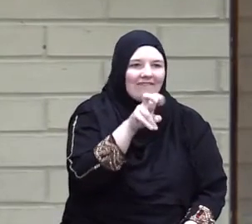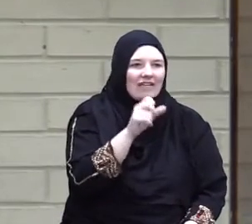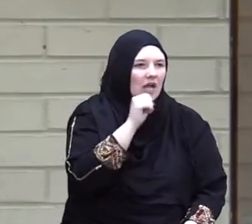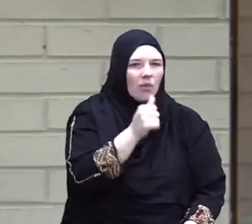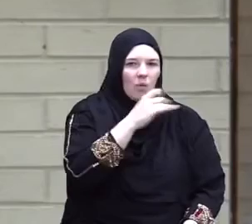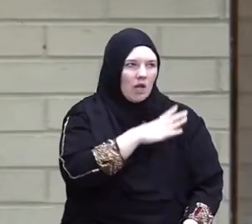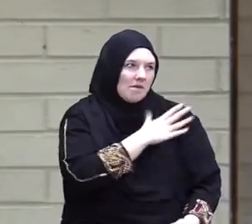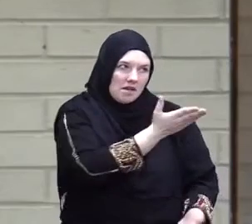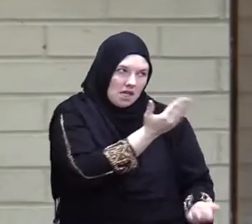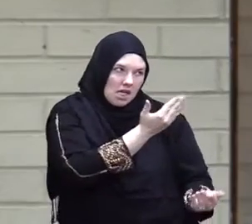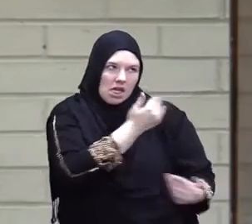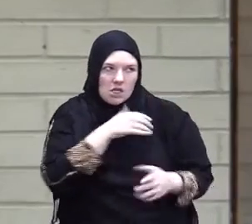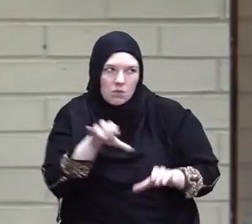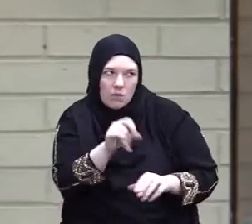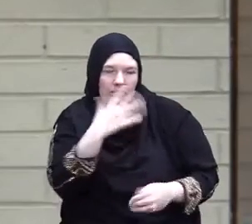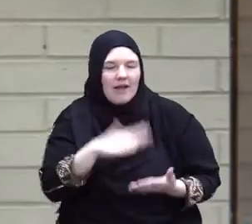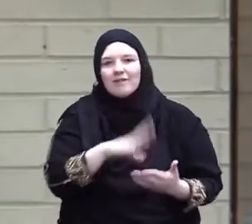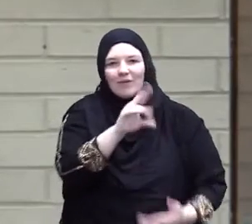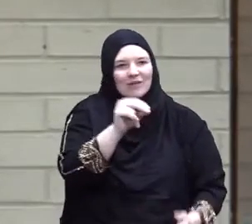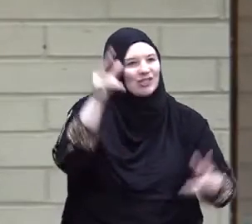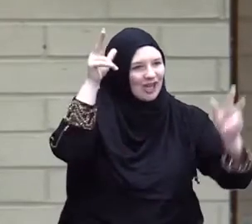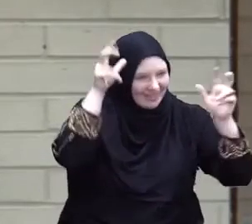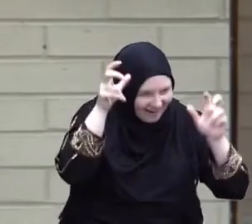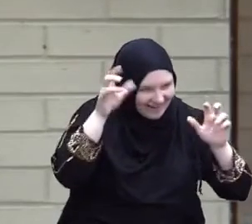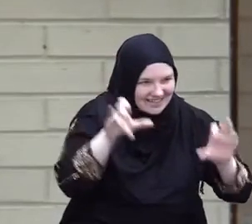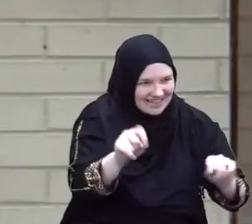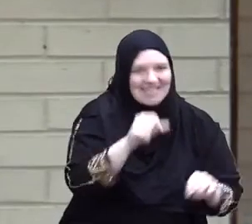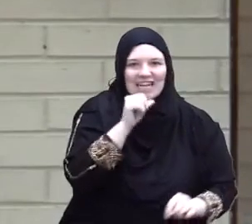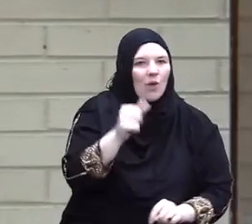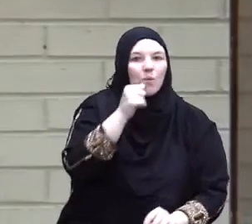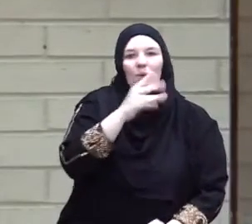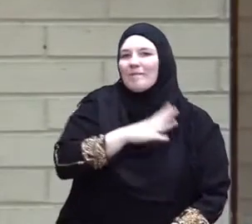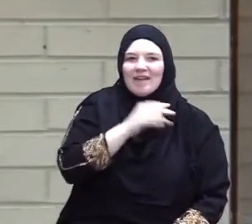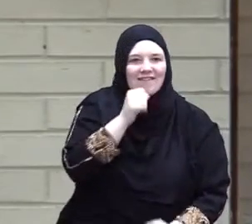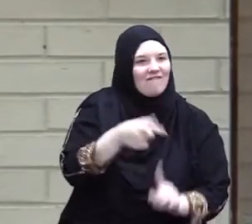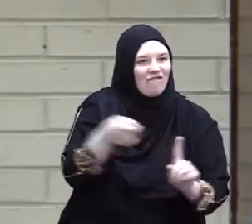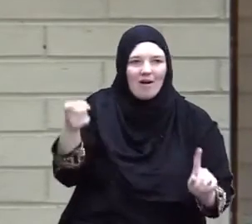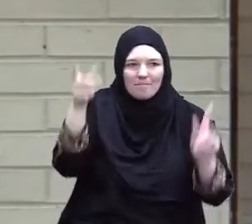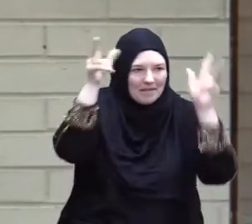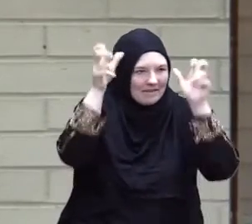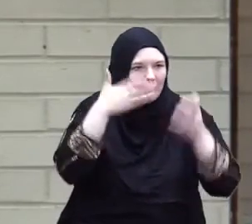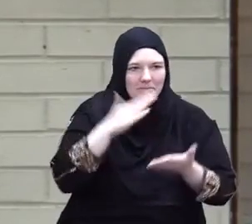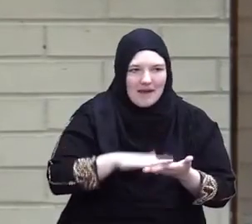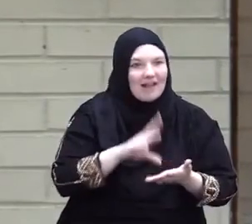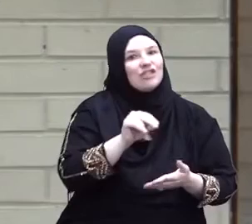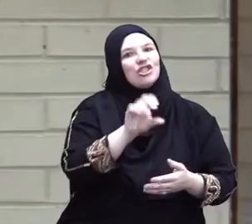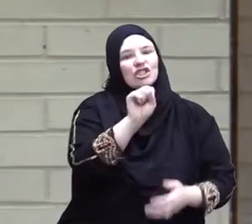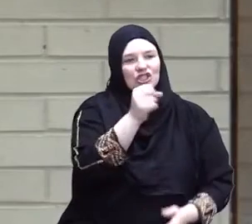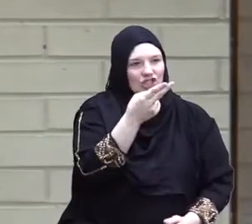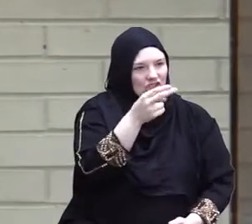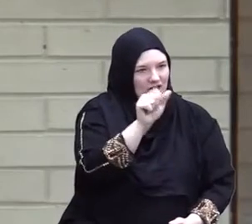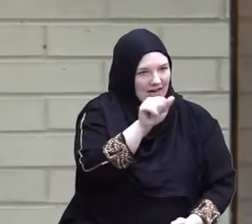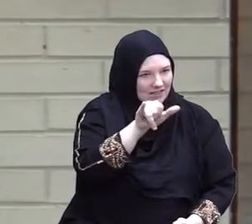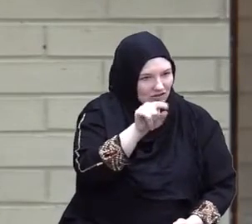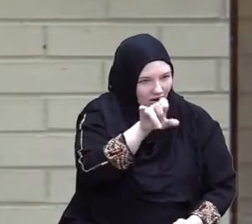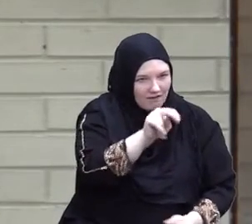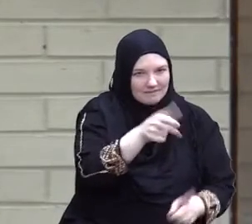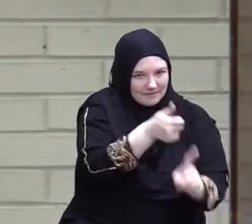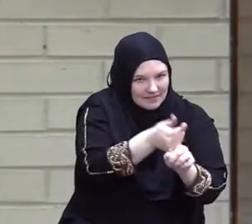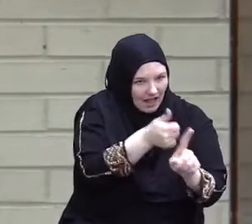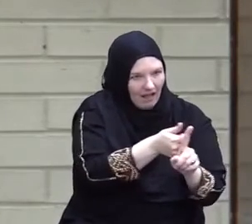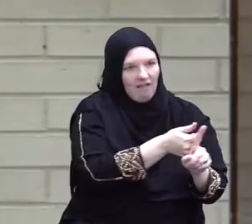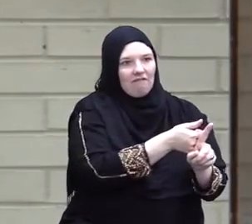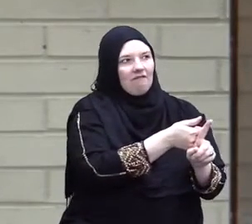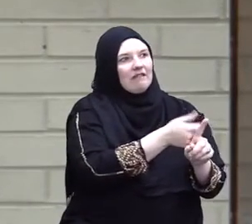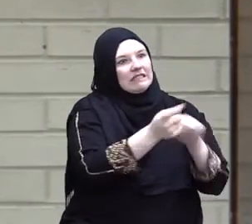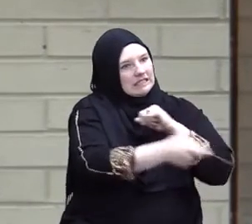Eve. Eve is not the source of evil. We just need to settle those issues. Most, if not